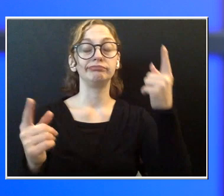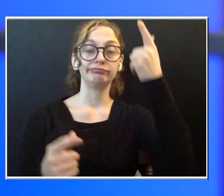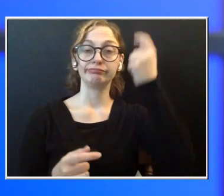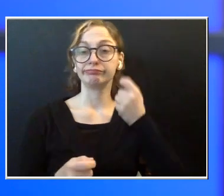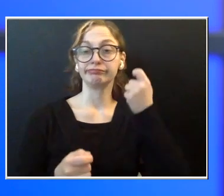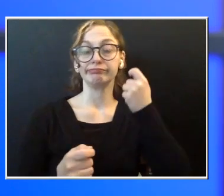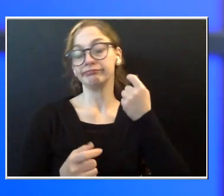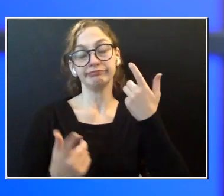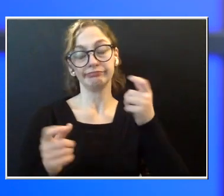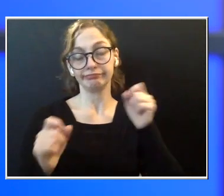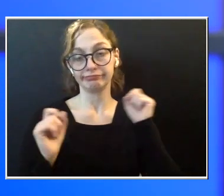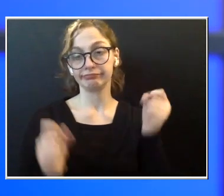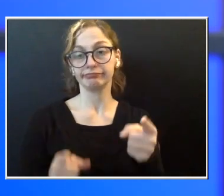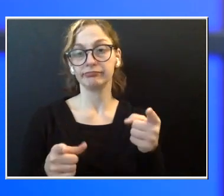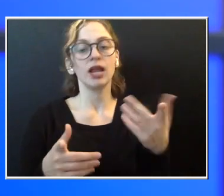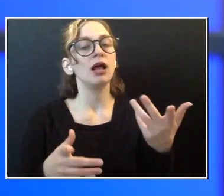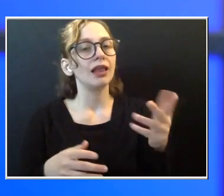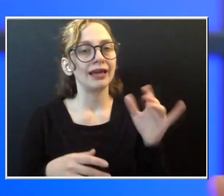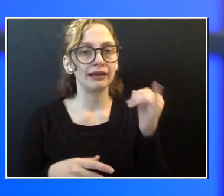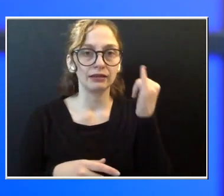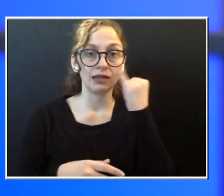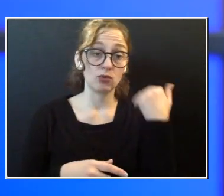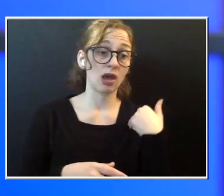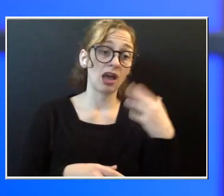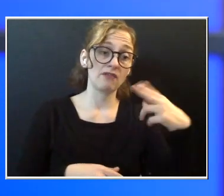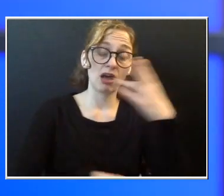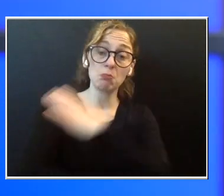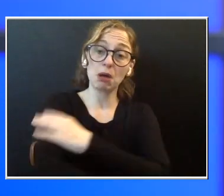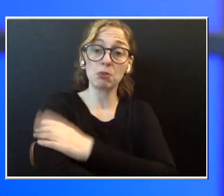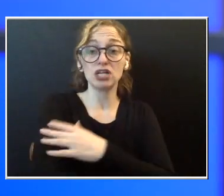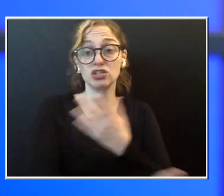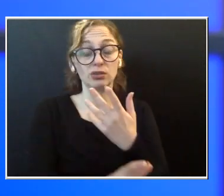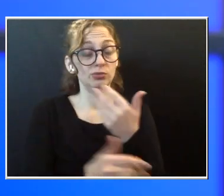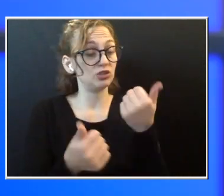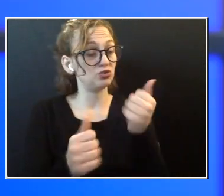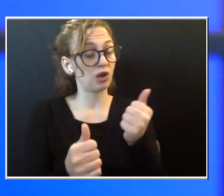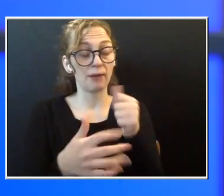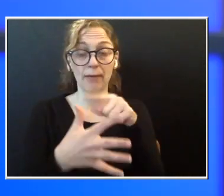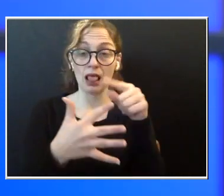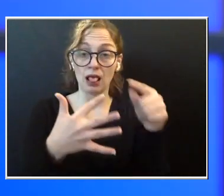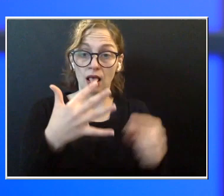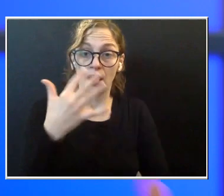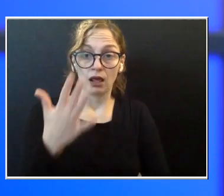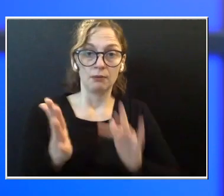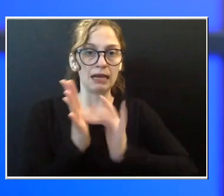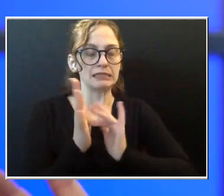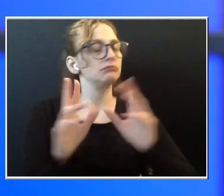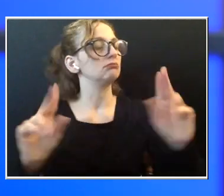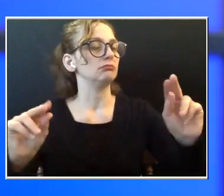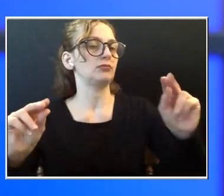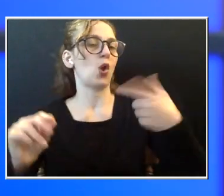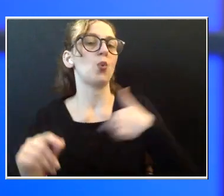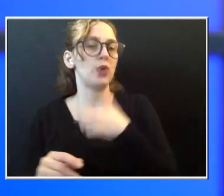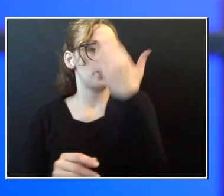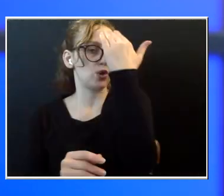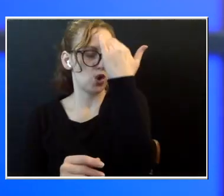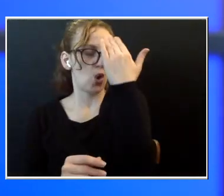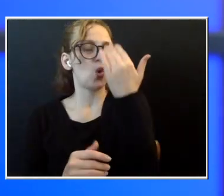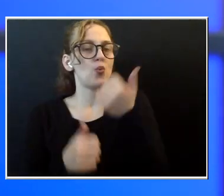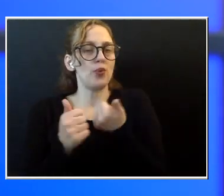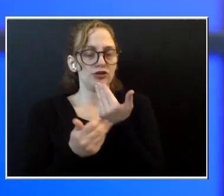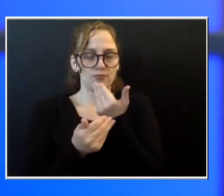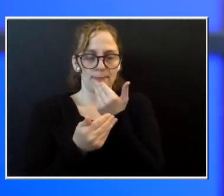will know what to give you to actually be successful with the least side effects. That's another important piece,